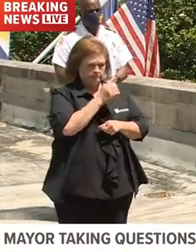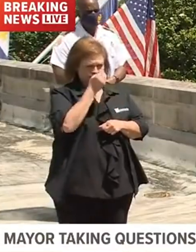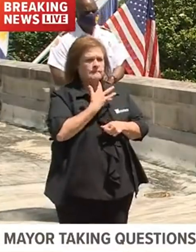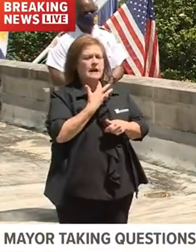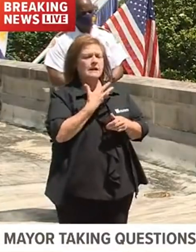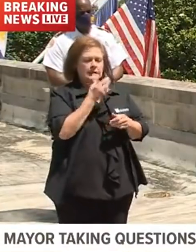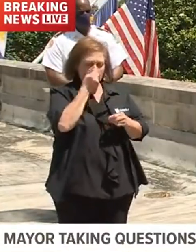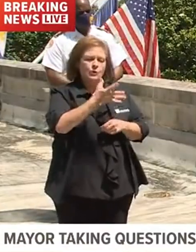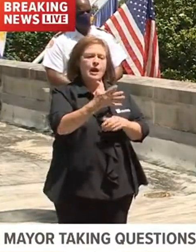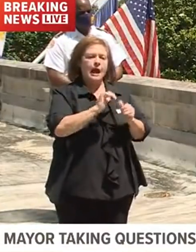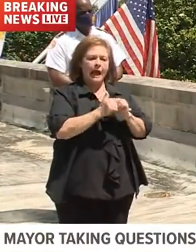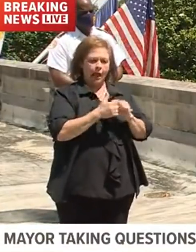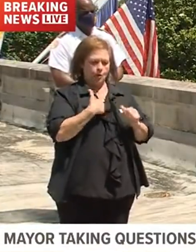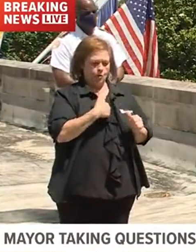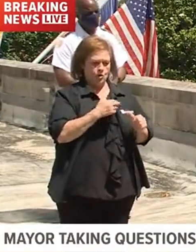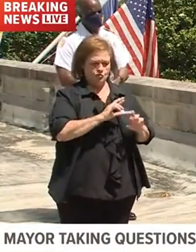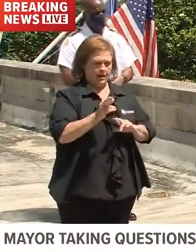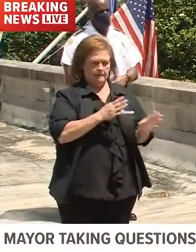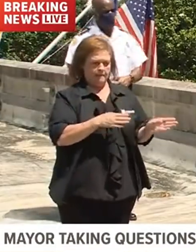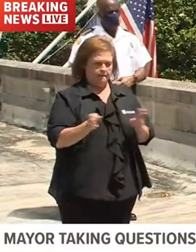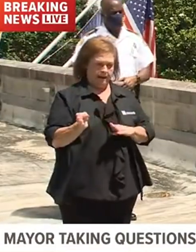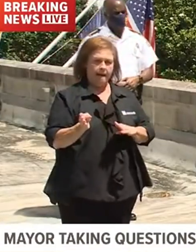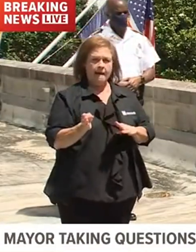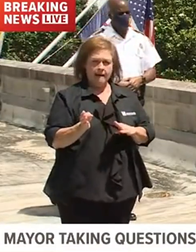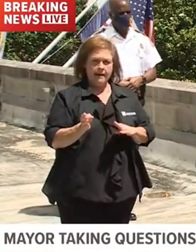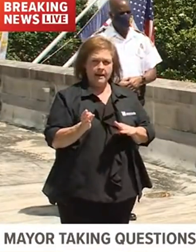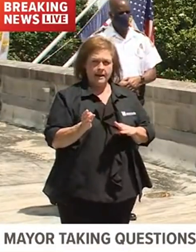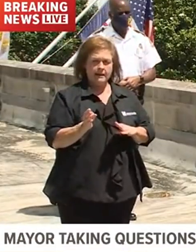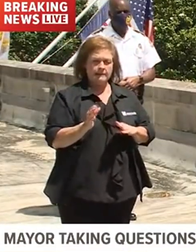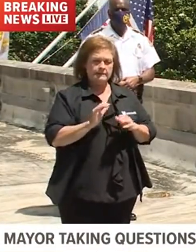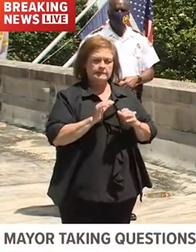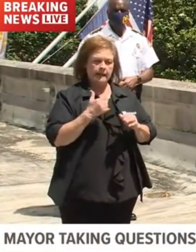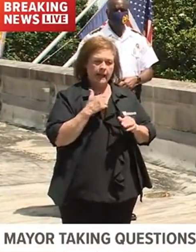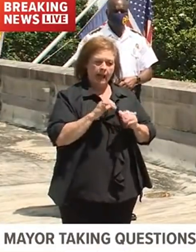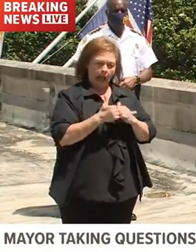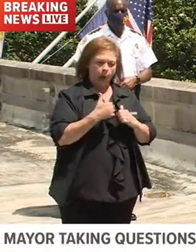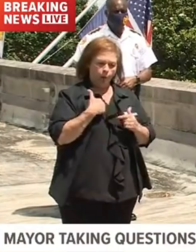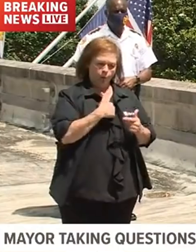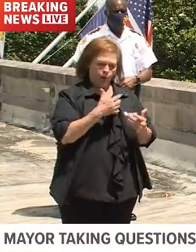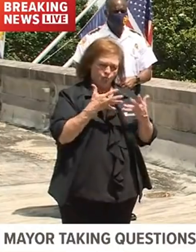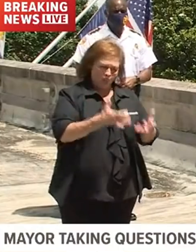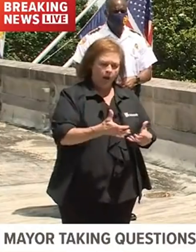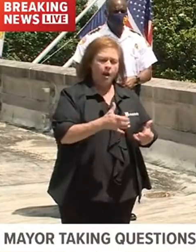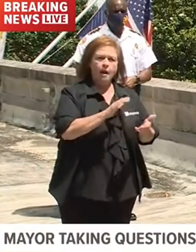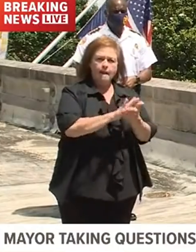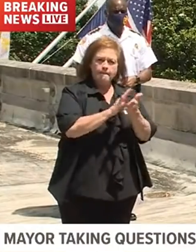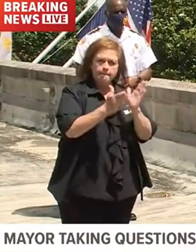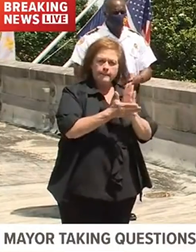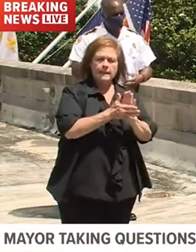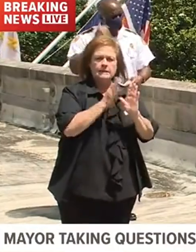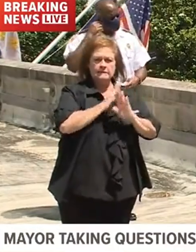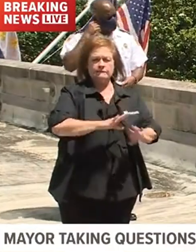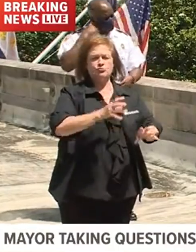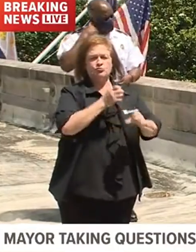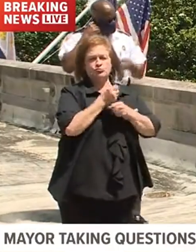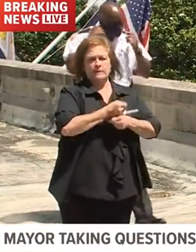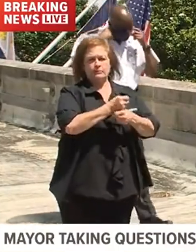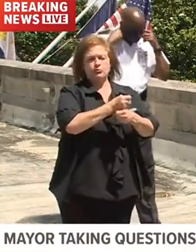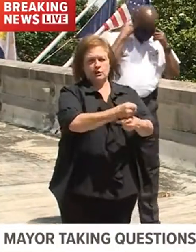prepared, but also standing up and standing with our protesters for a peaceful demonstration.